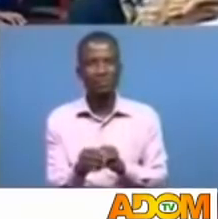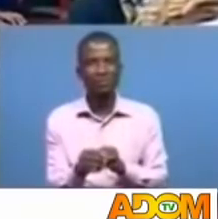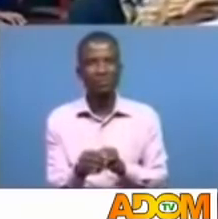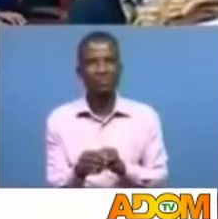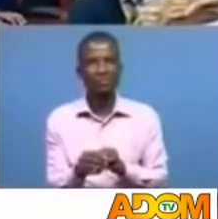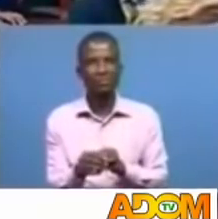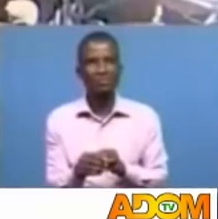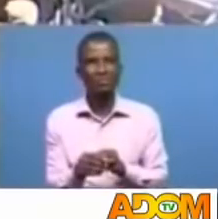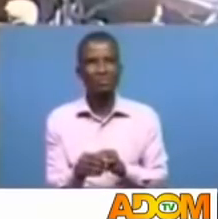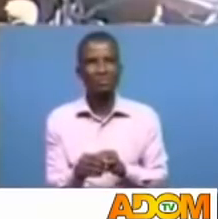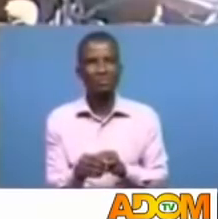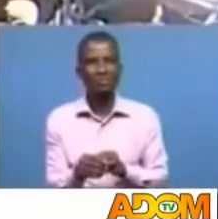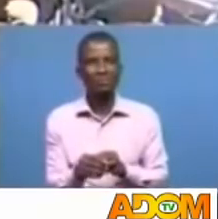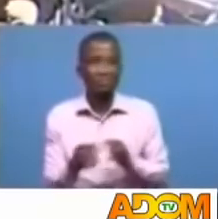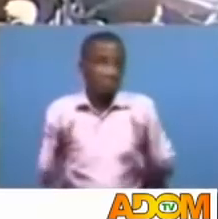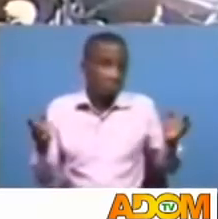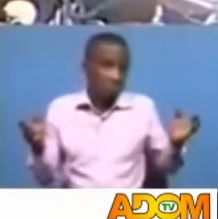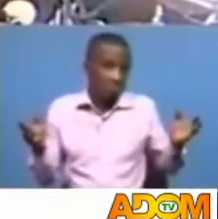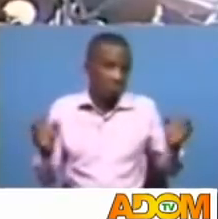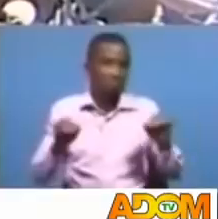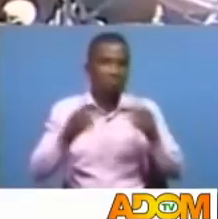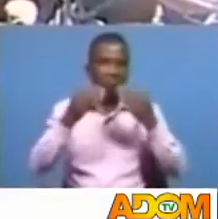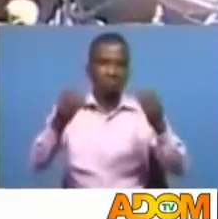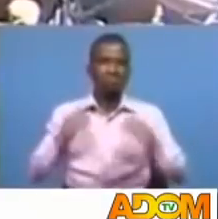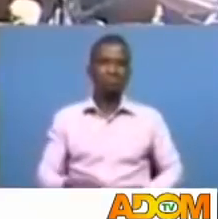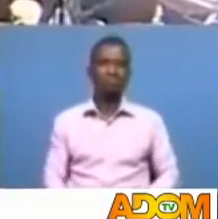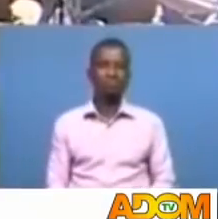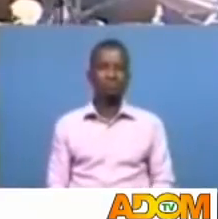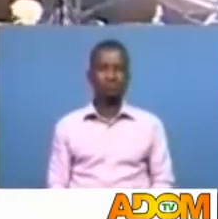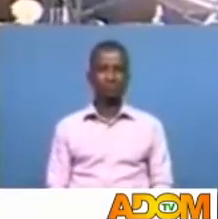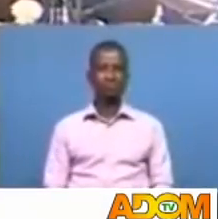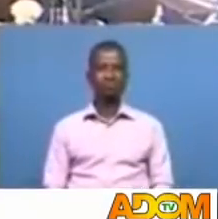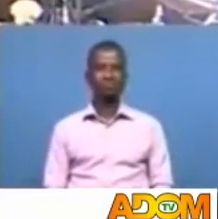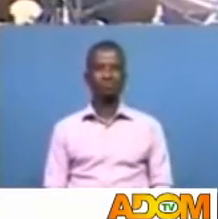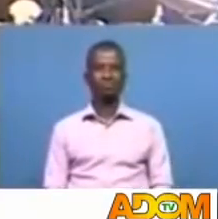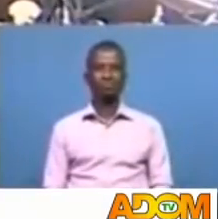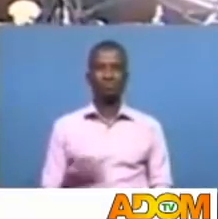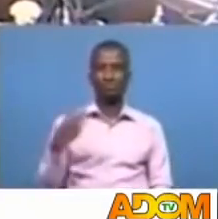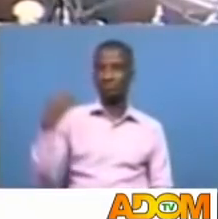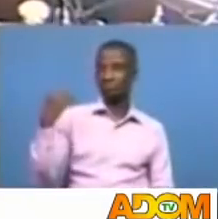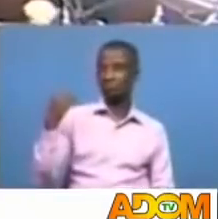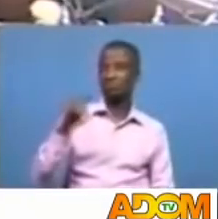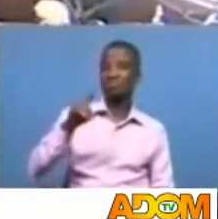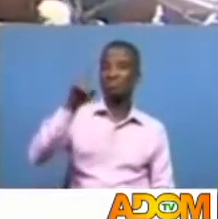Are you done? Yes, I'm done. Yes, I have one question for you. Yes.